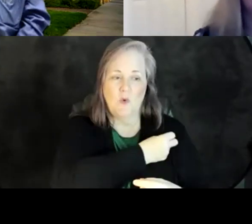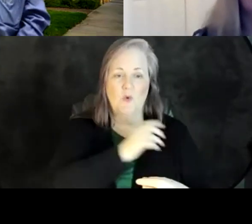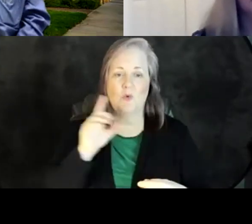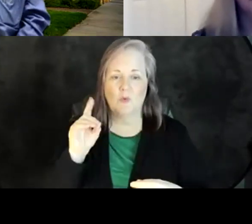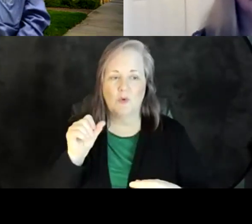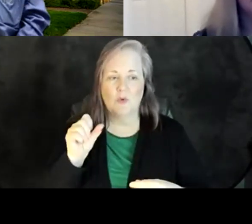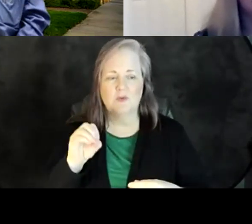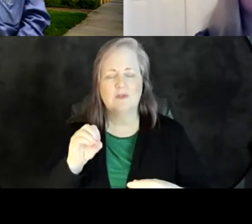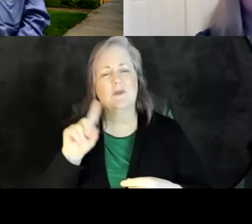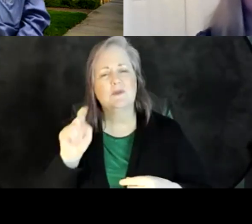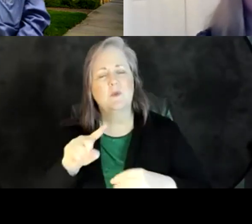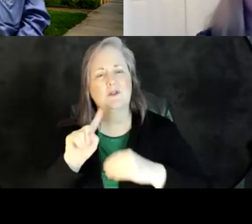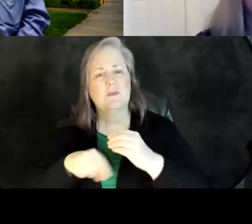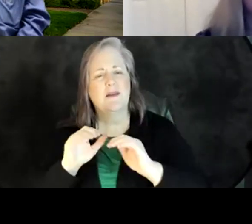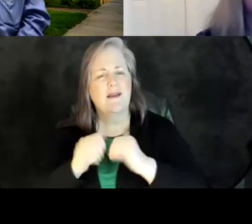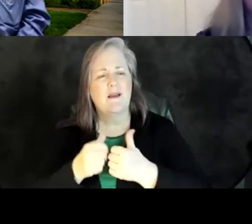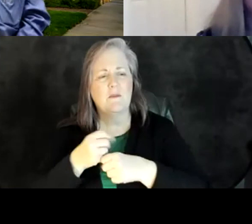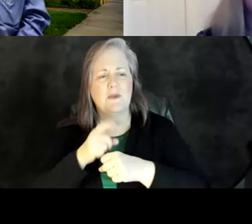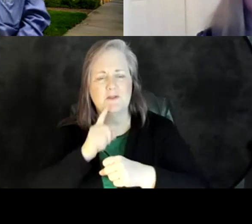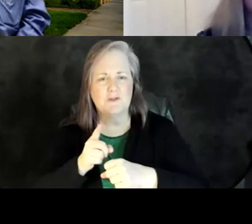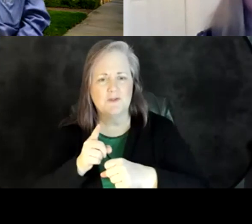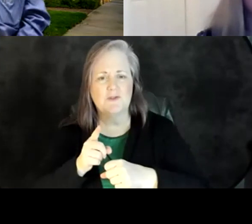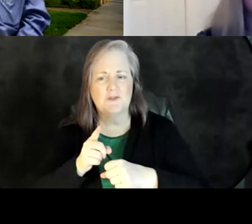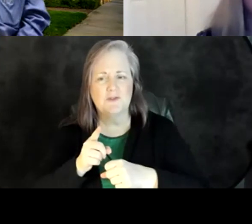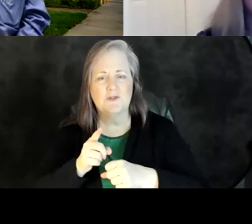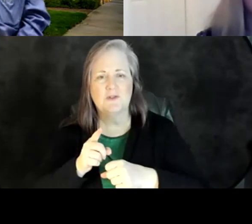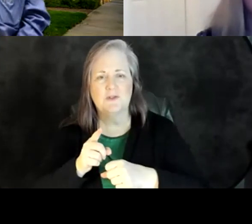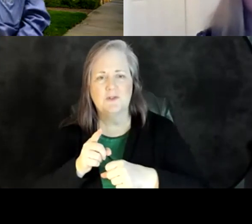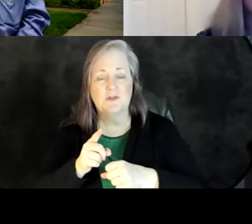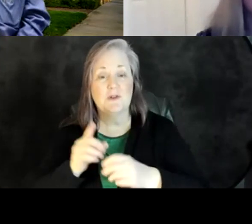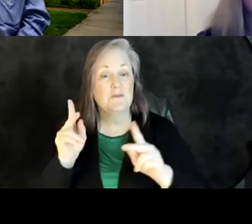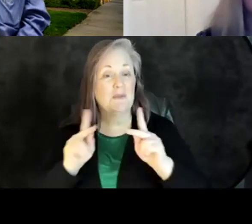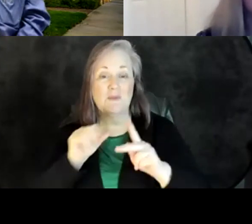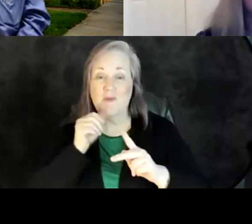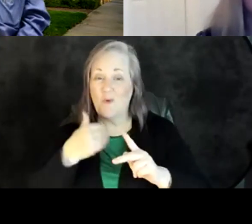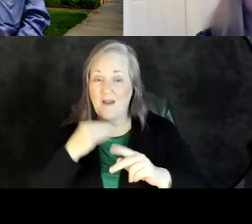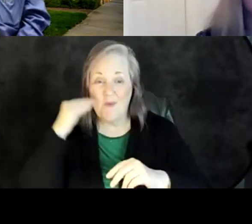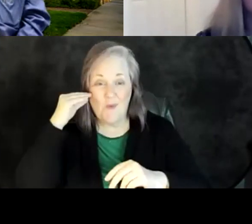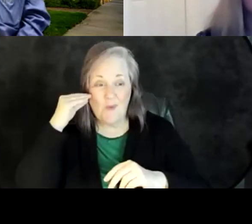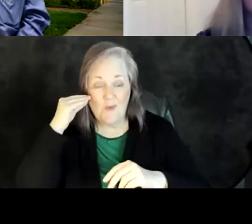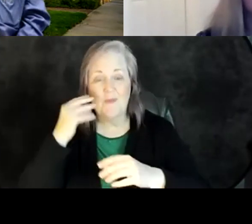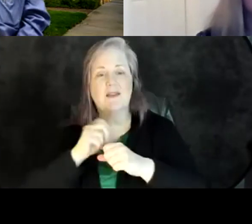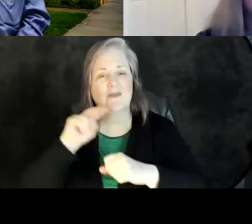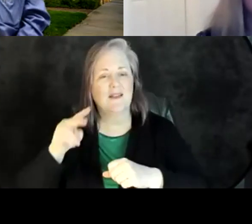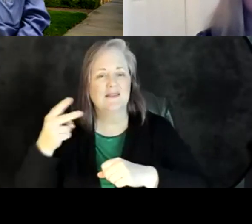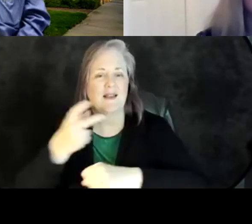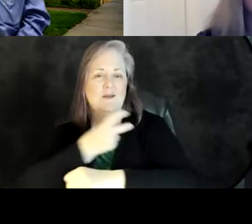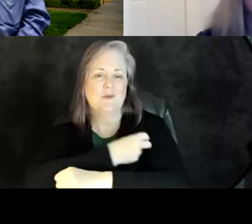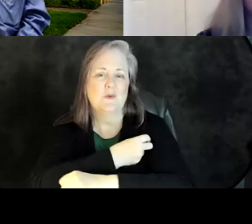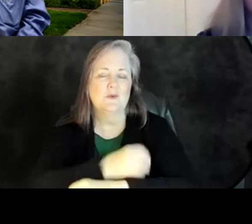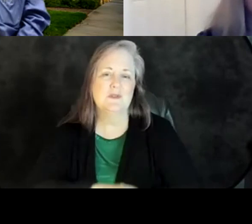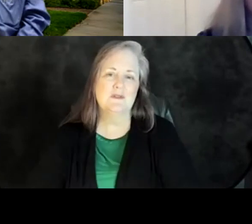here about how are we going to ensure that the homeless community in particular receives a second dose of vaccine.